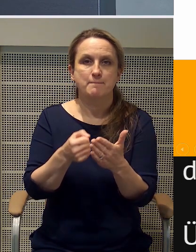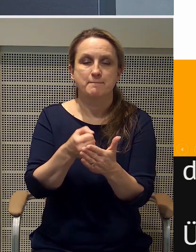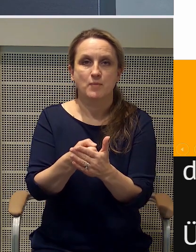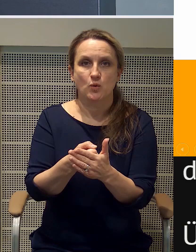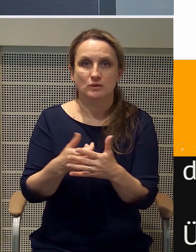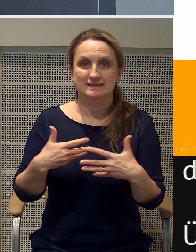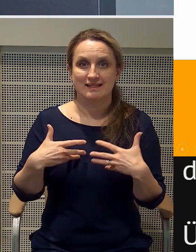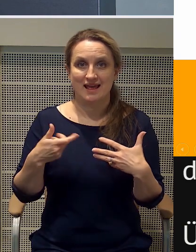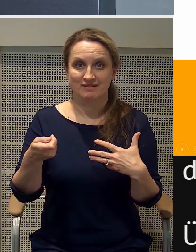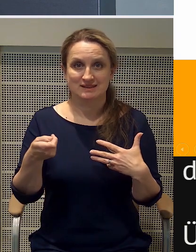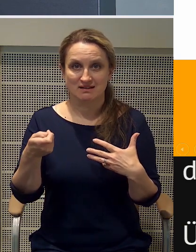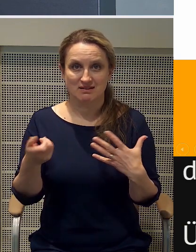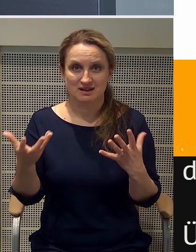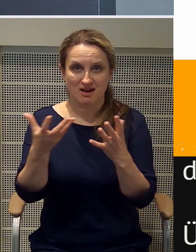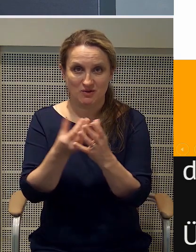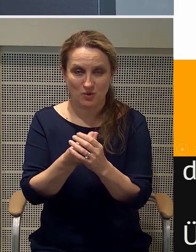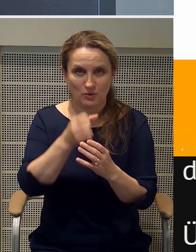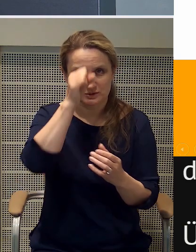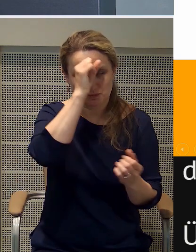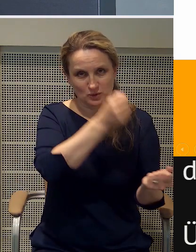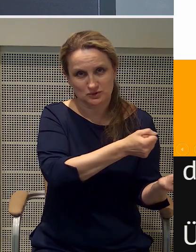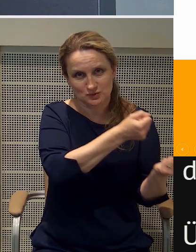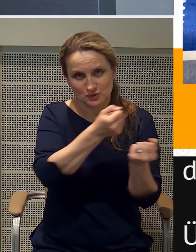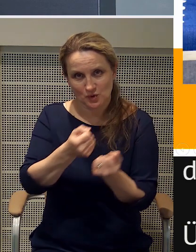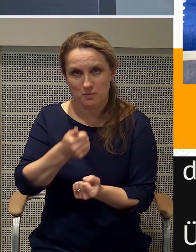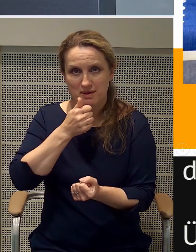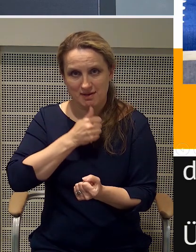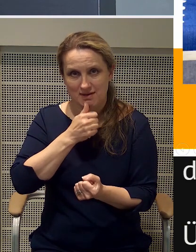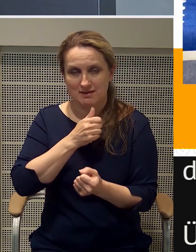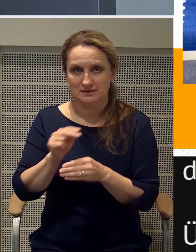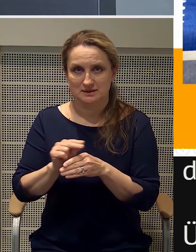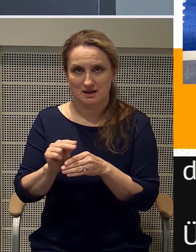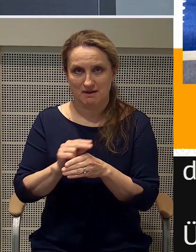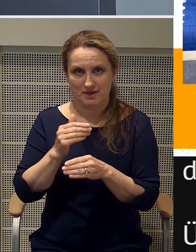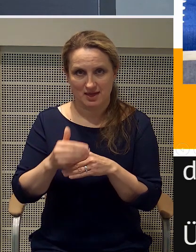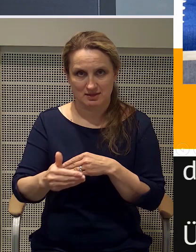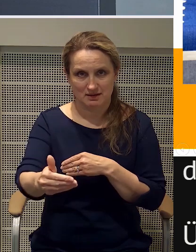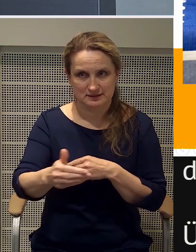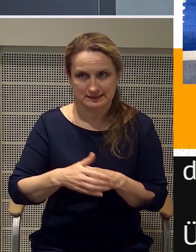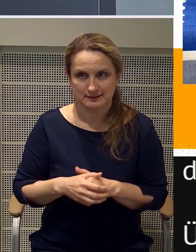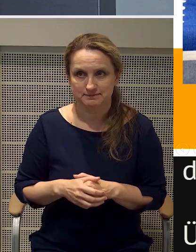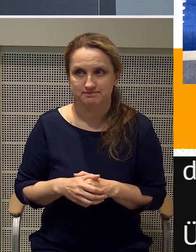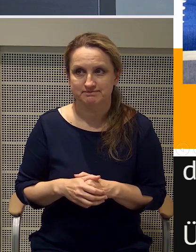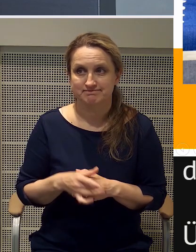expenses. And together with the health insurance fund, we brought that boy back to Estonia for